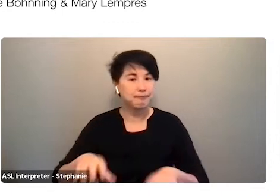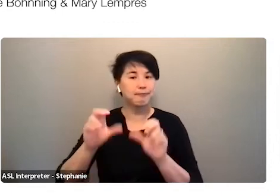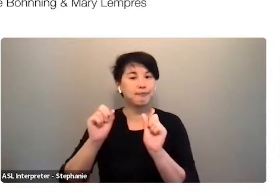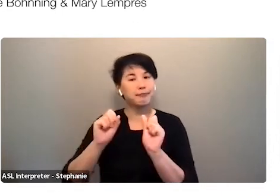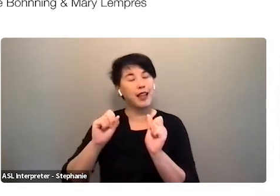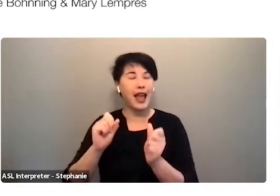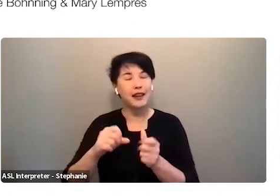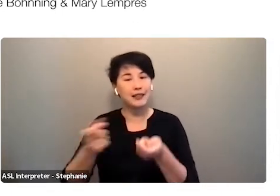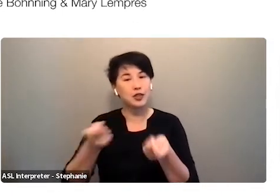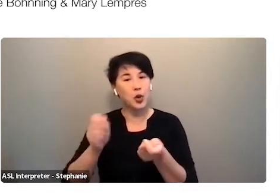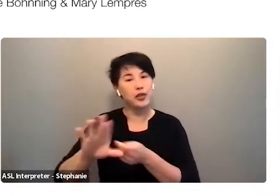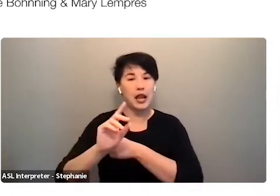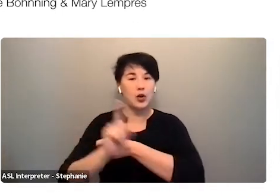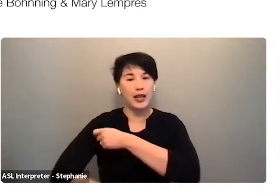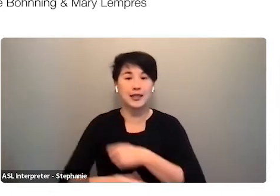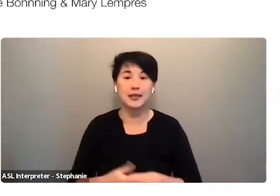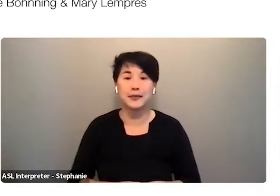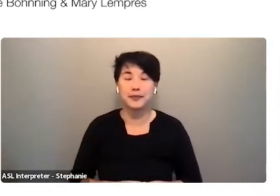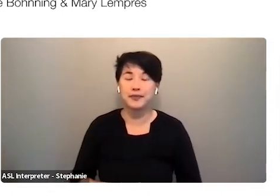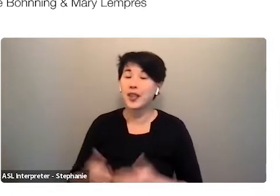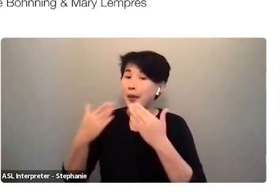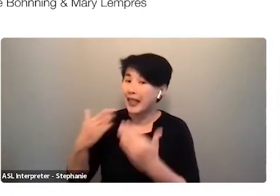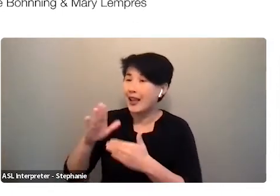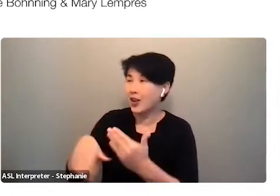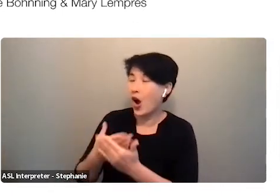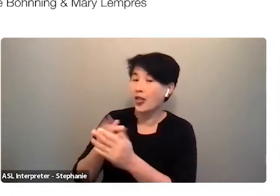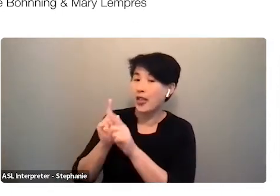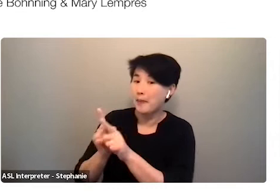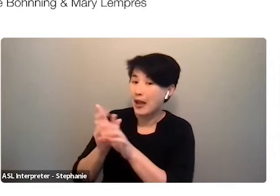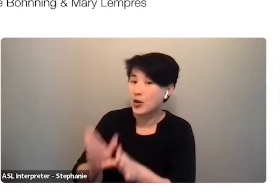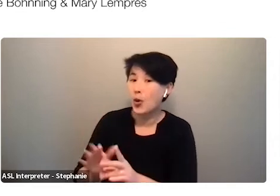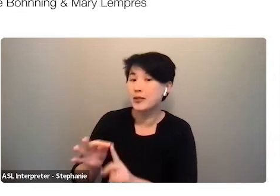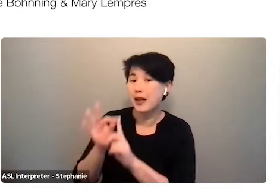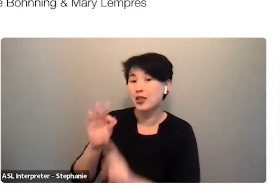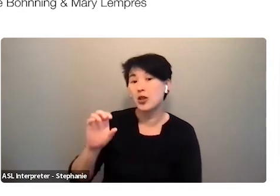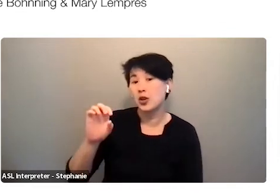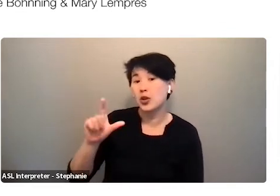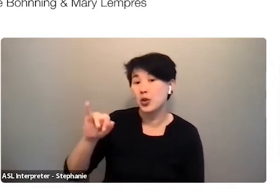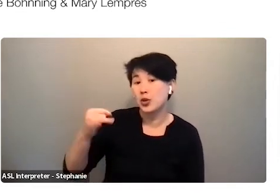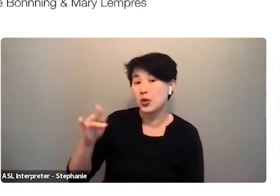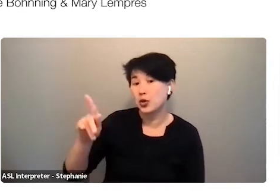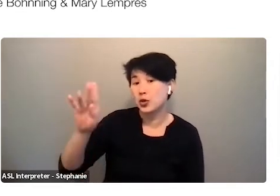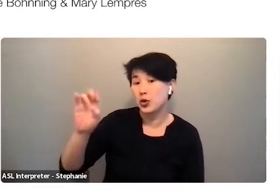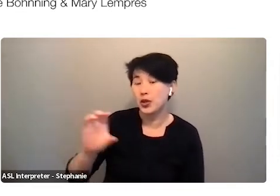that waste. Yeah, and we just wanted to thank all of our mentors, especially Julie Willoughby and Thean